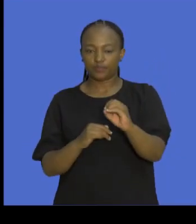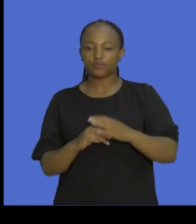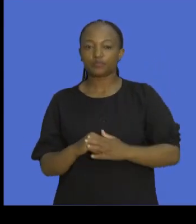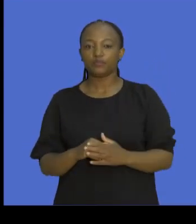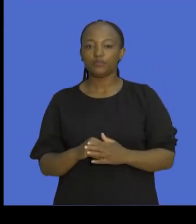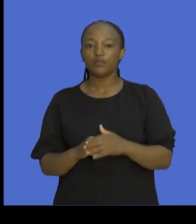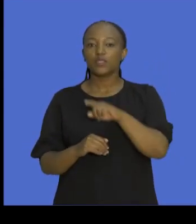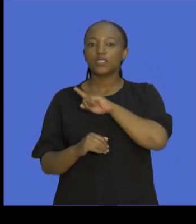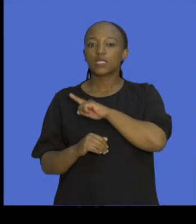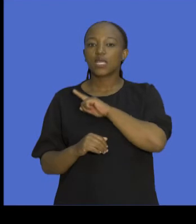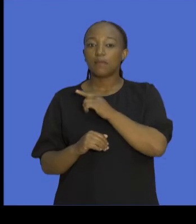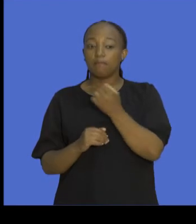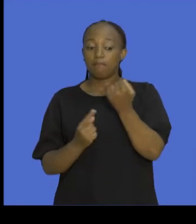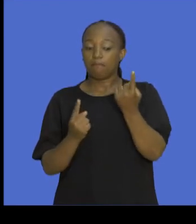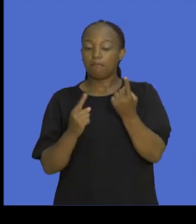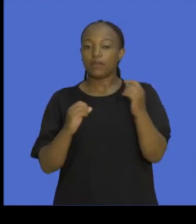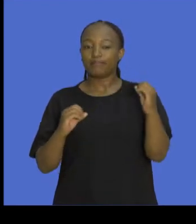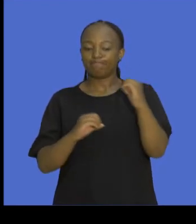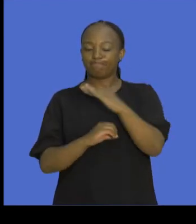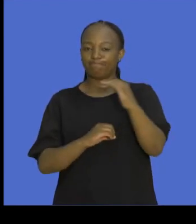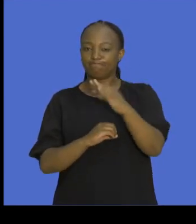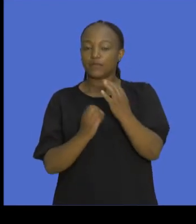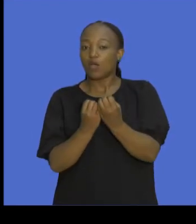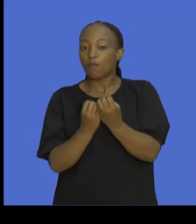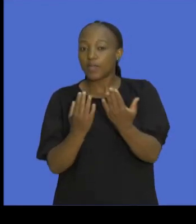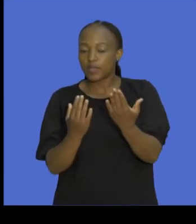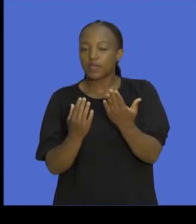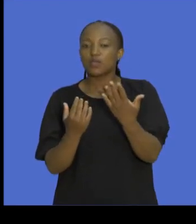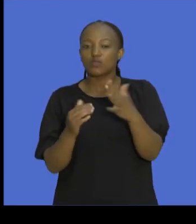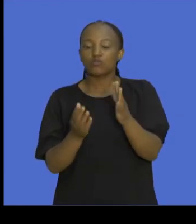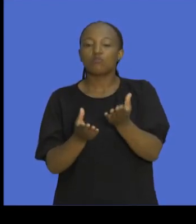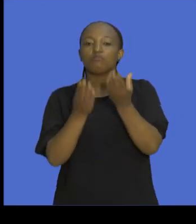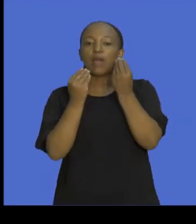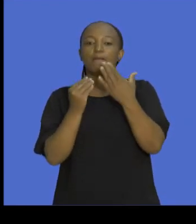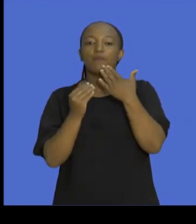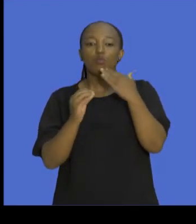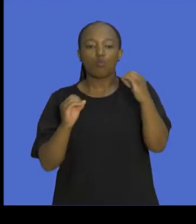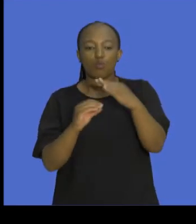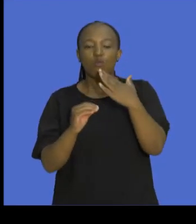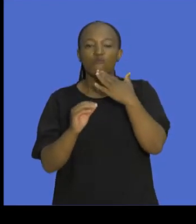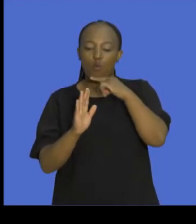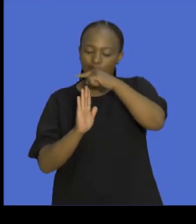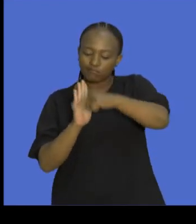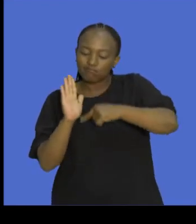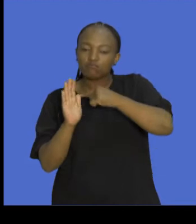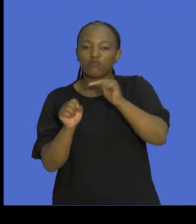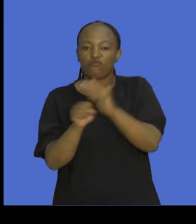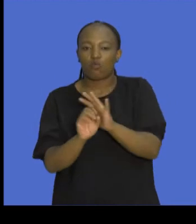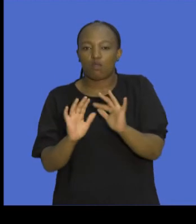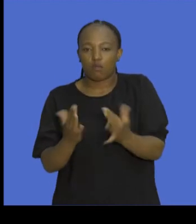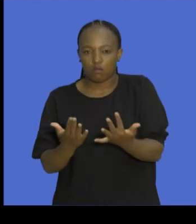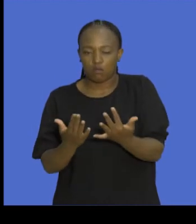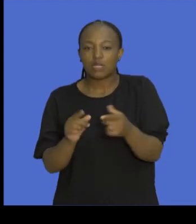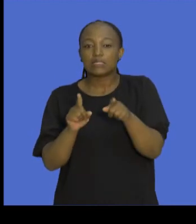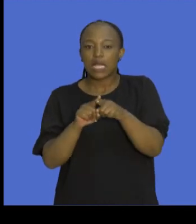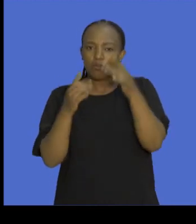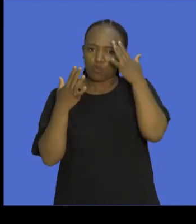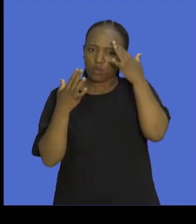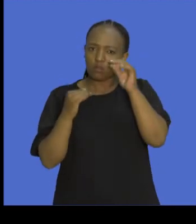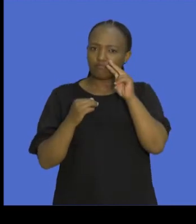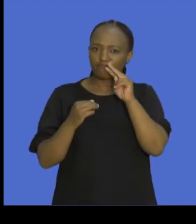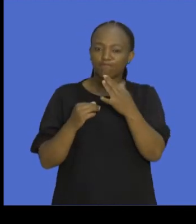current through each resistor to actually arrive at the main current of the circuit. And after that, we'll also determine